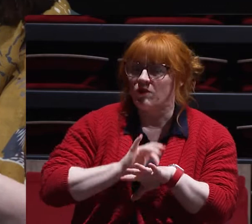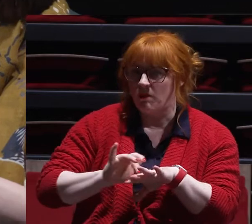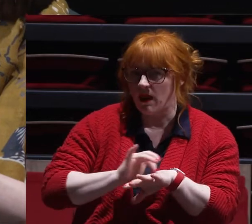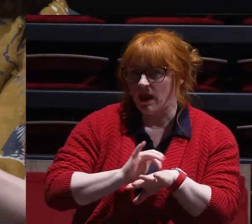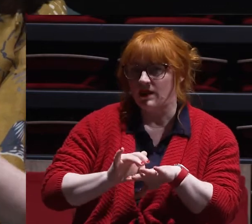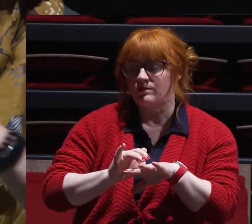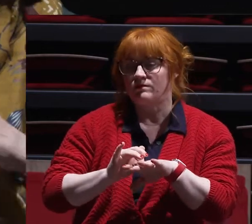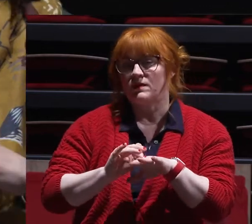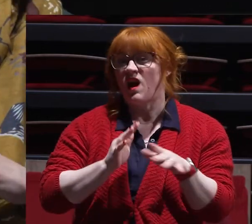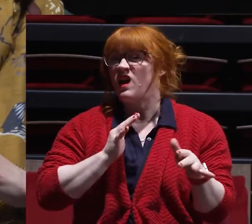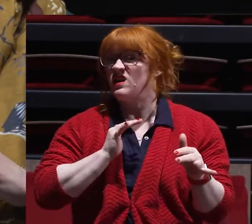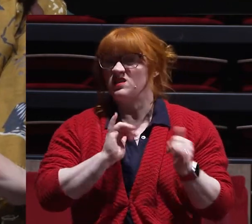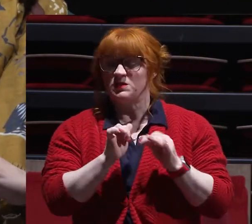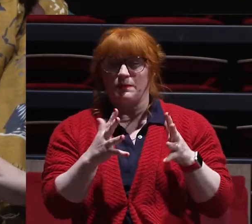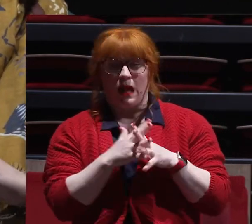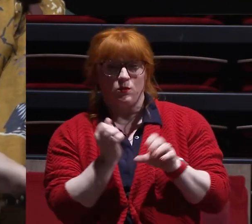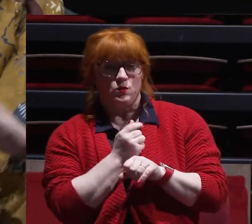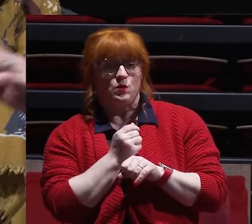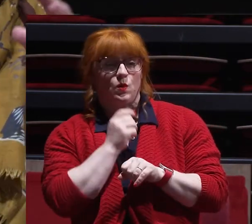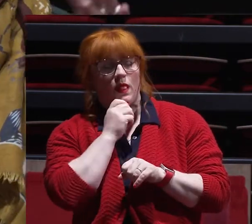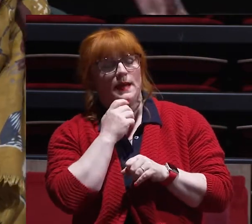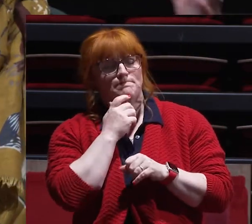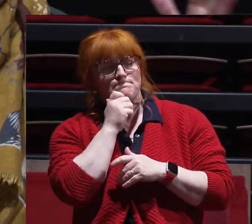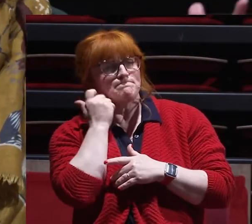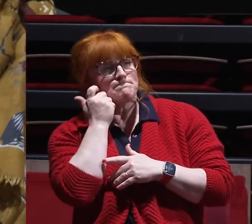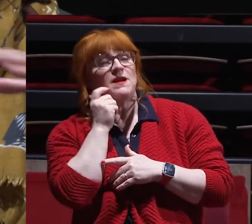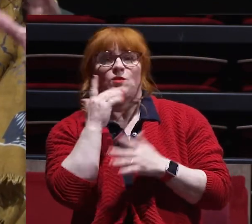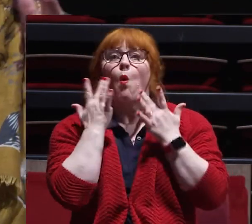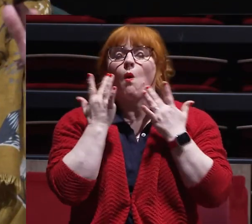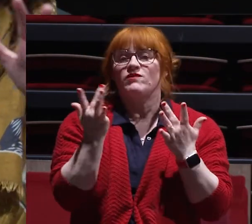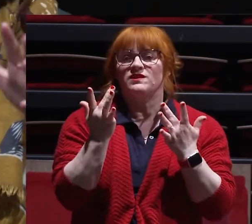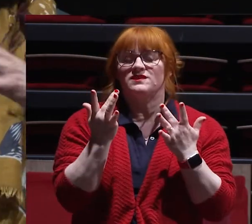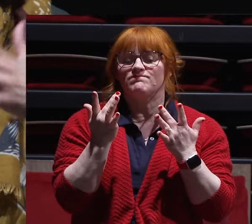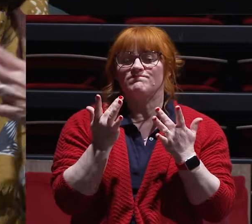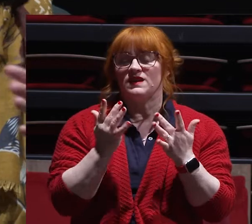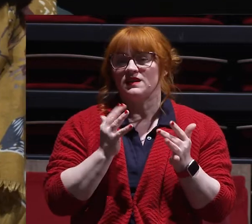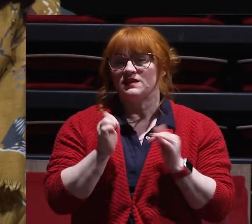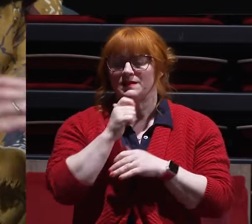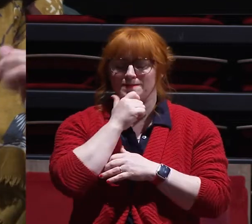play. So, and sometimes it's really obvious how that's going to happen and